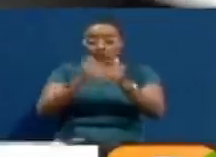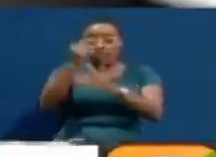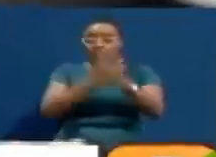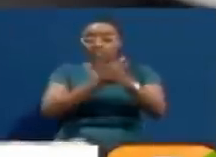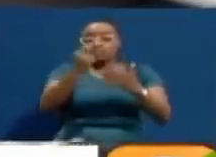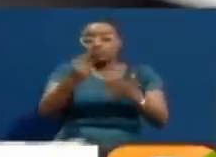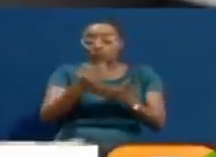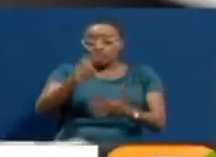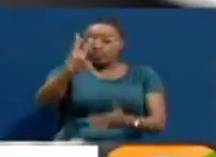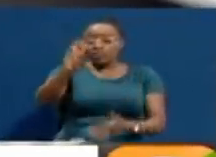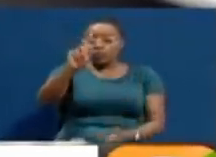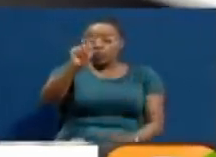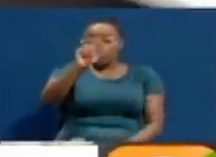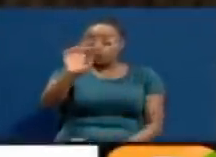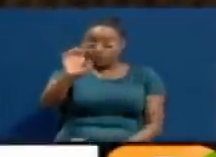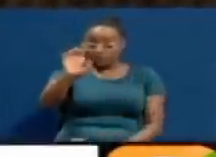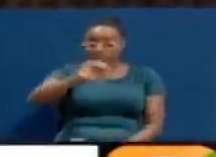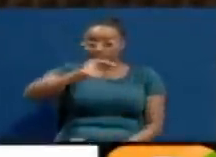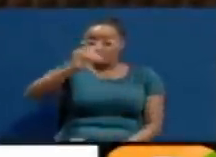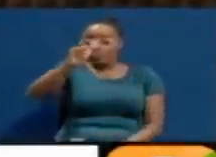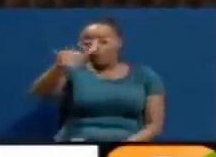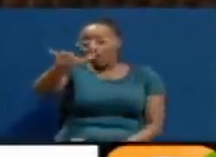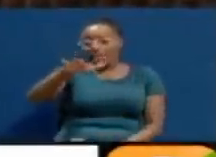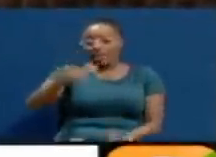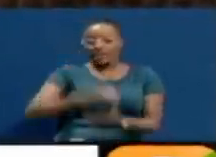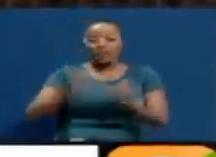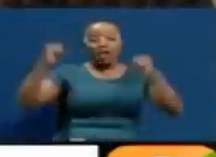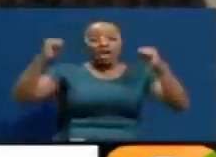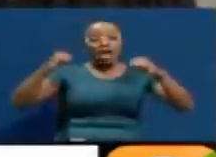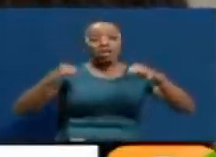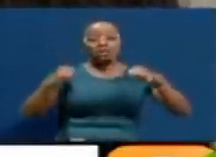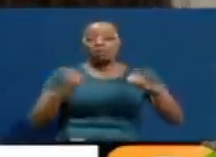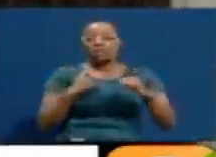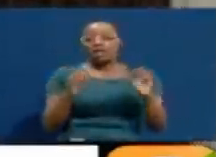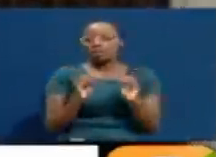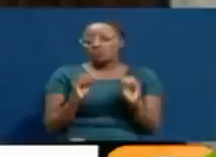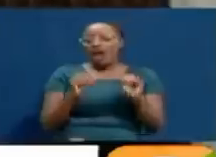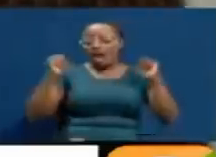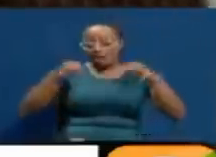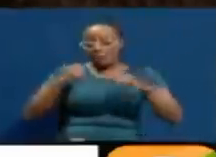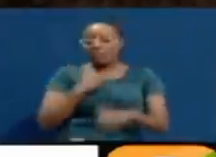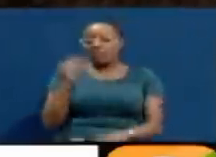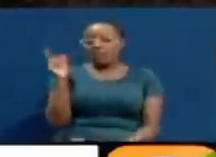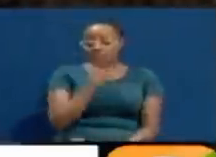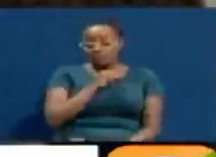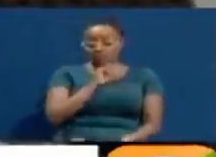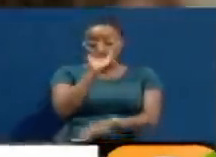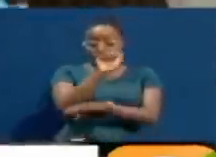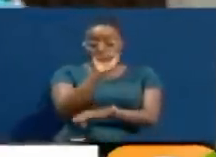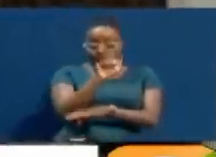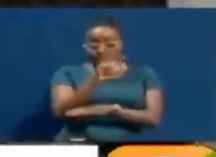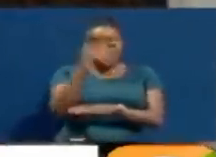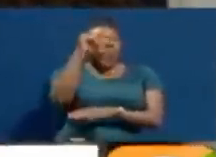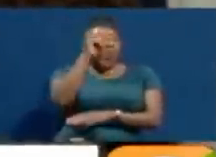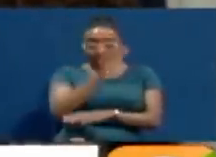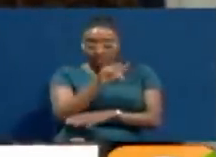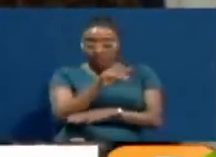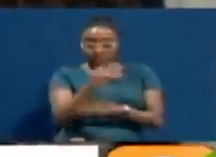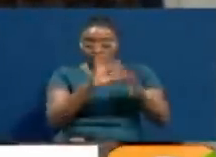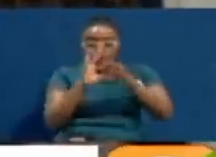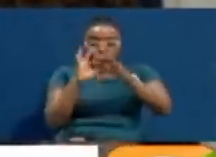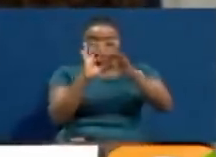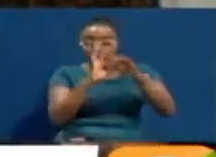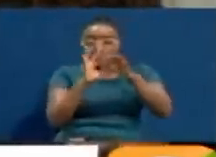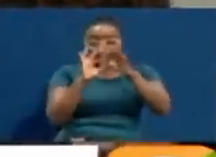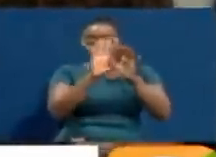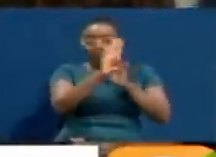in Wote town is on. There is no disagreement. I want to ask Governor Kibwana, coordinator of BBI in the